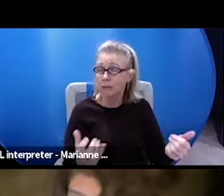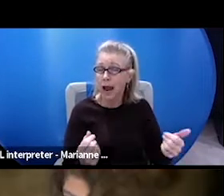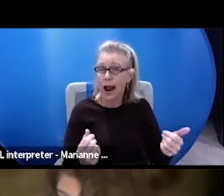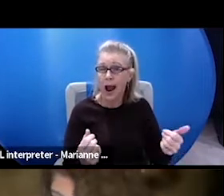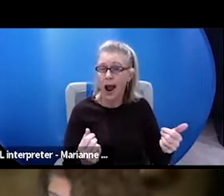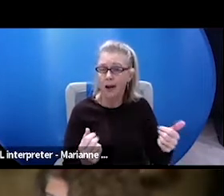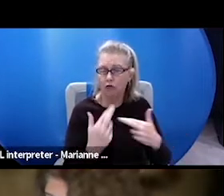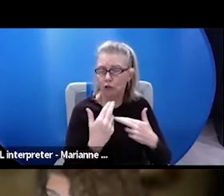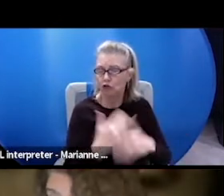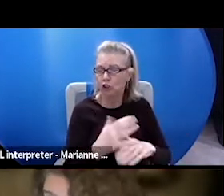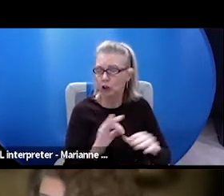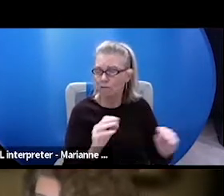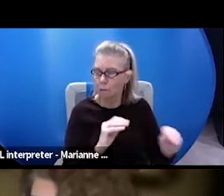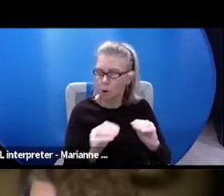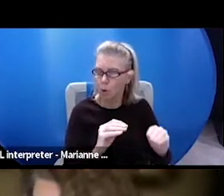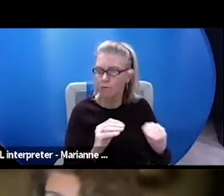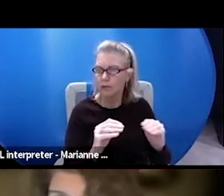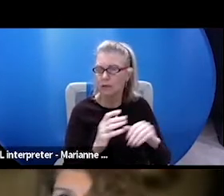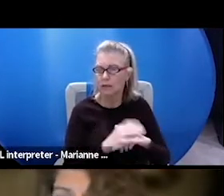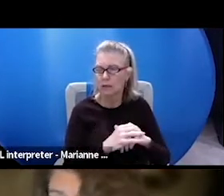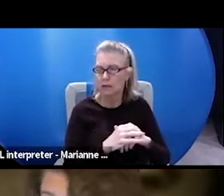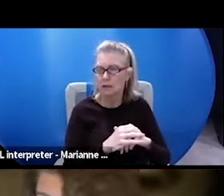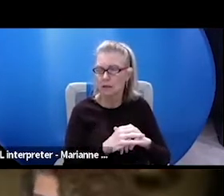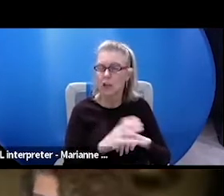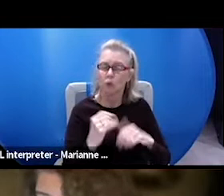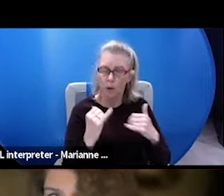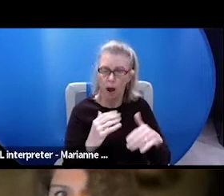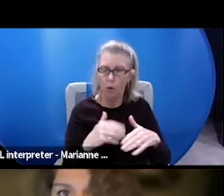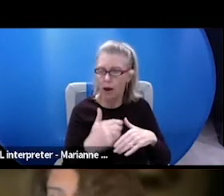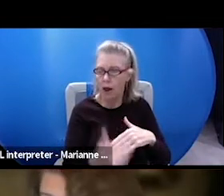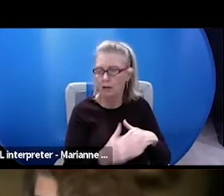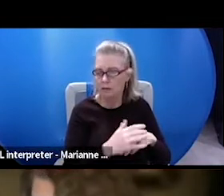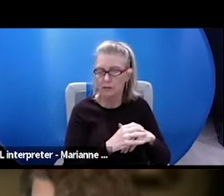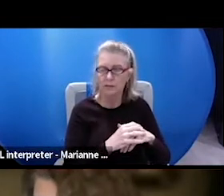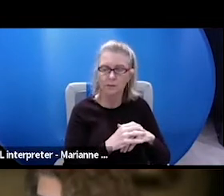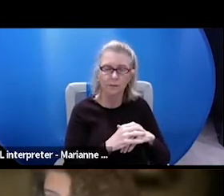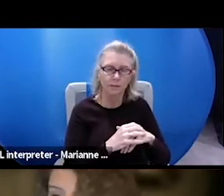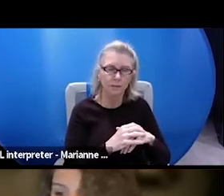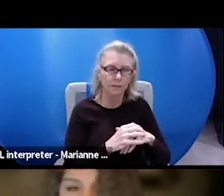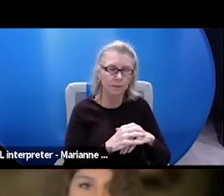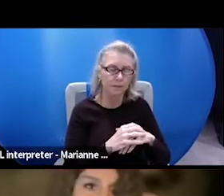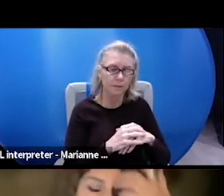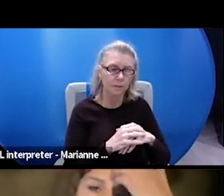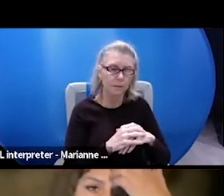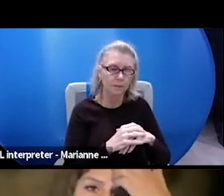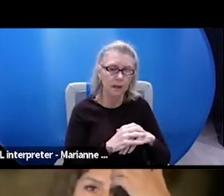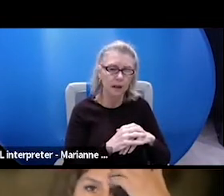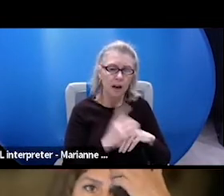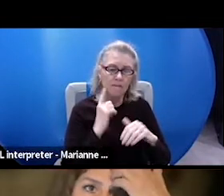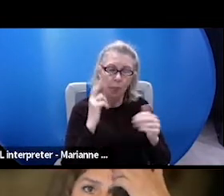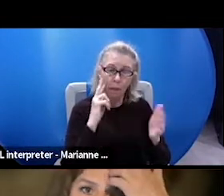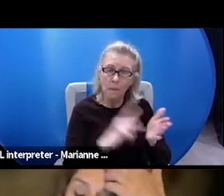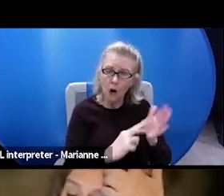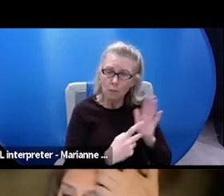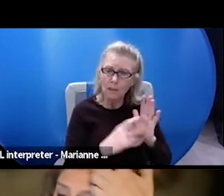of movement to its population. So now we can go to the next slide. So for the purposes of